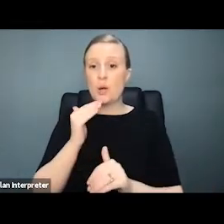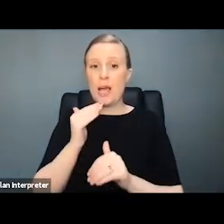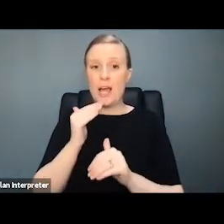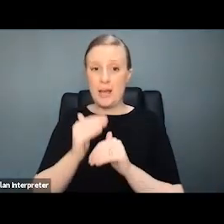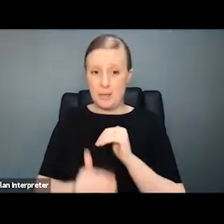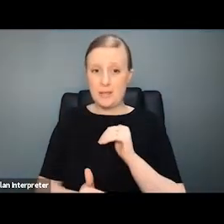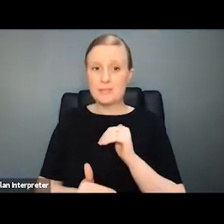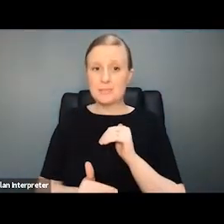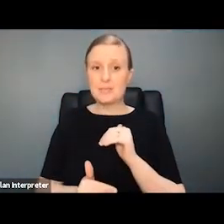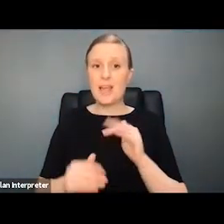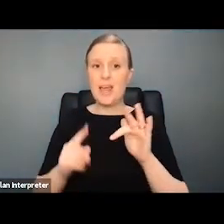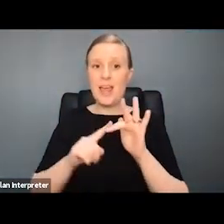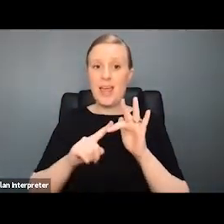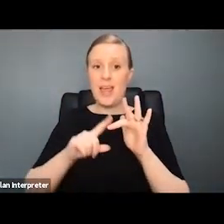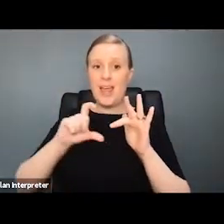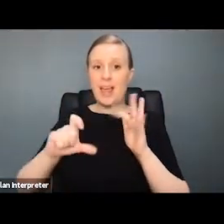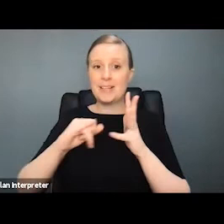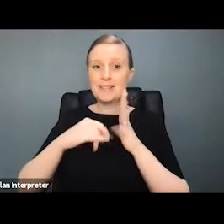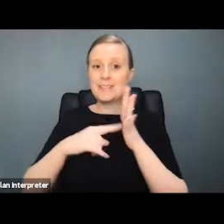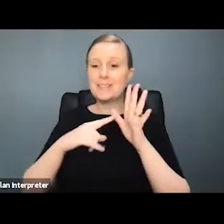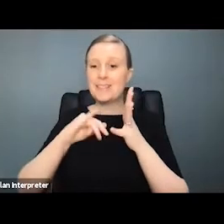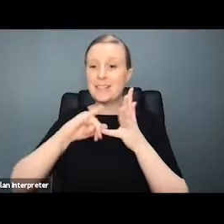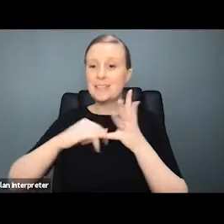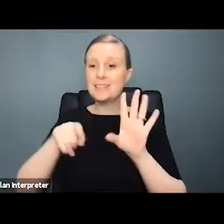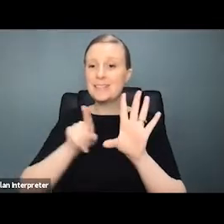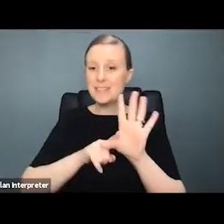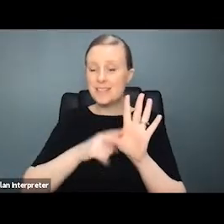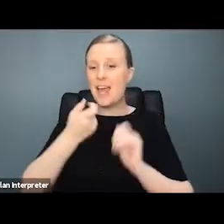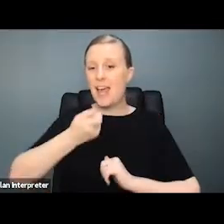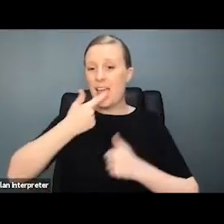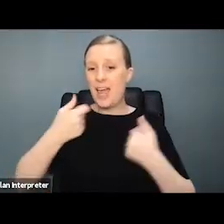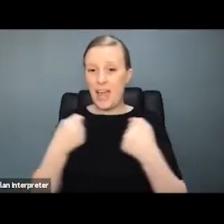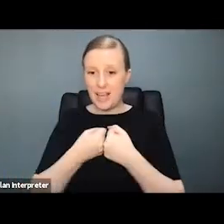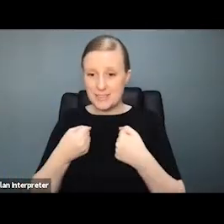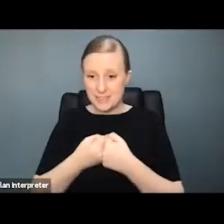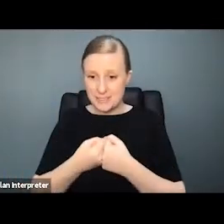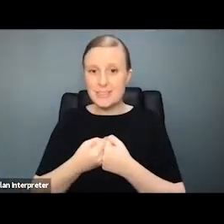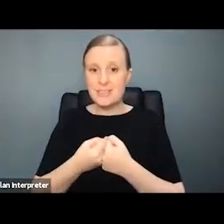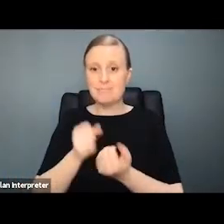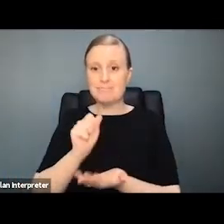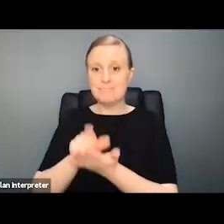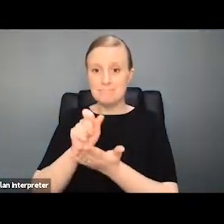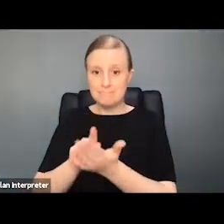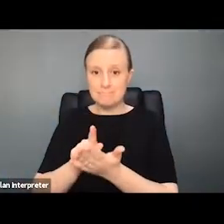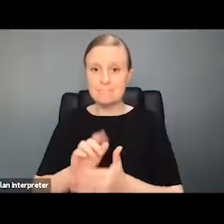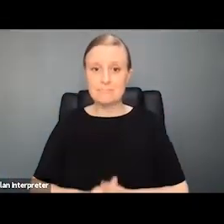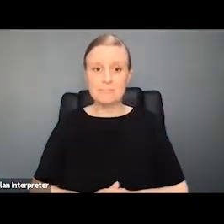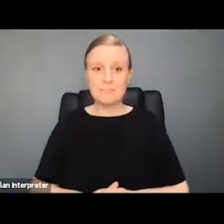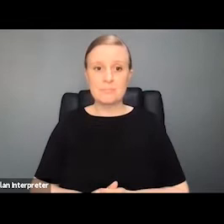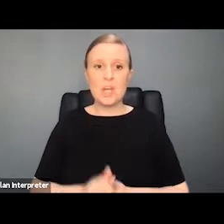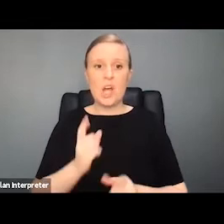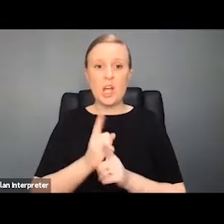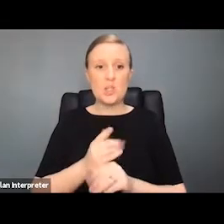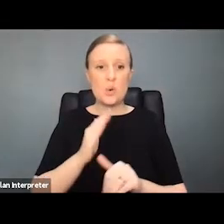the ecstasy market according to our surveys. So I focused on ecstasy caps and crystal here because they are the most commonly used